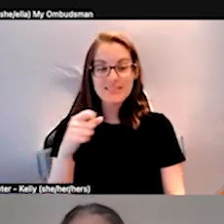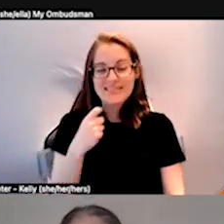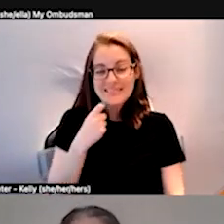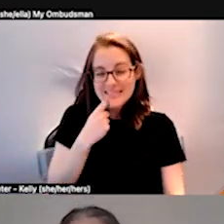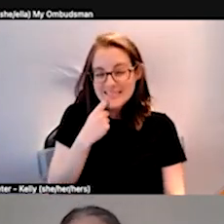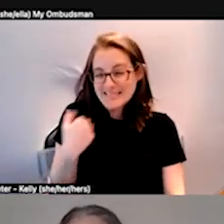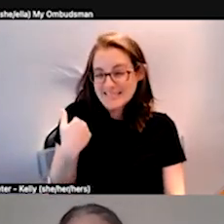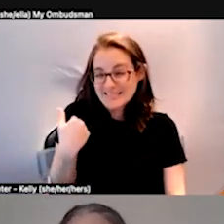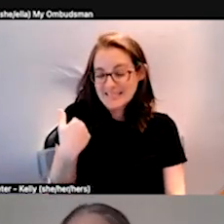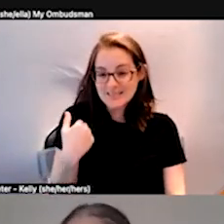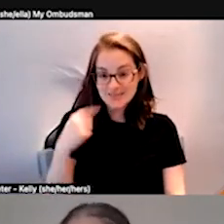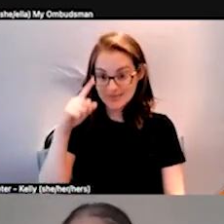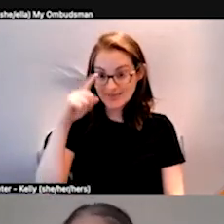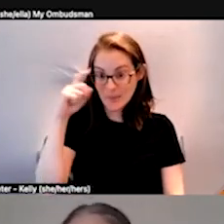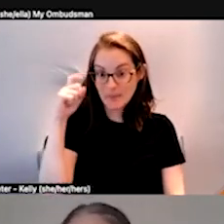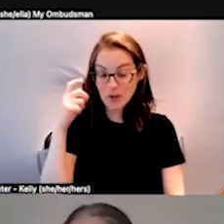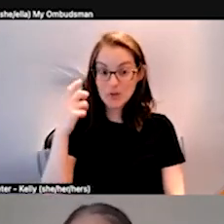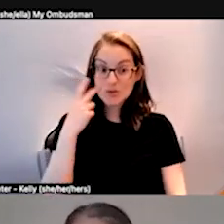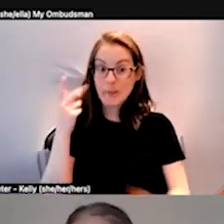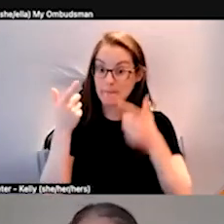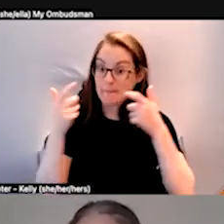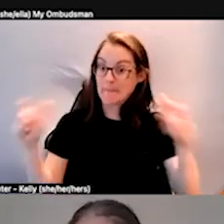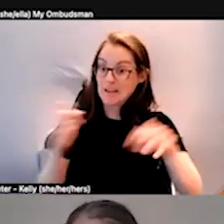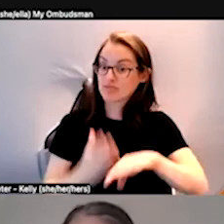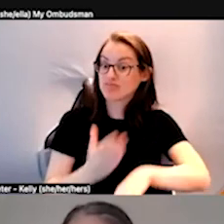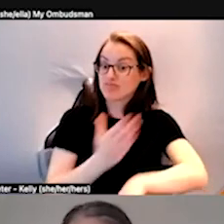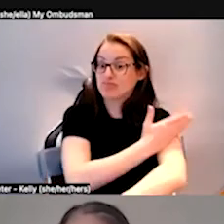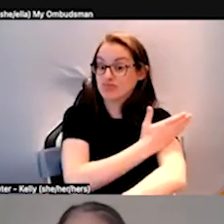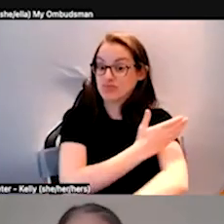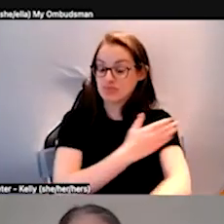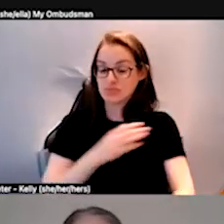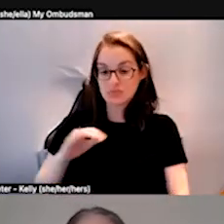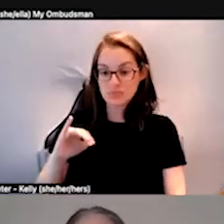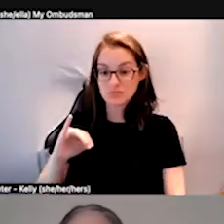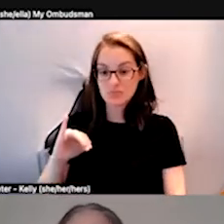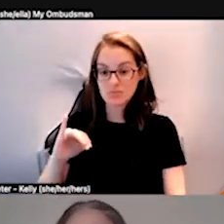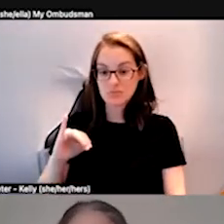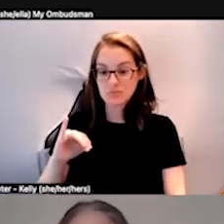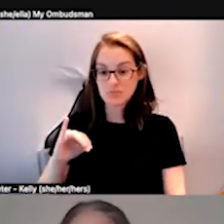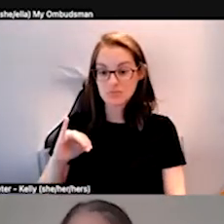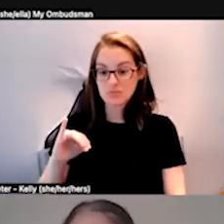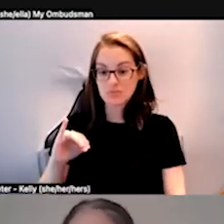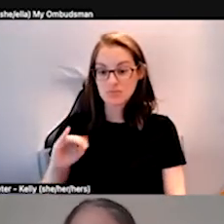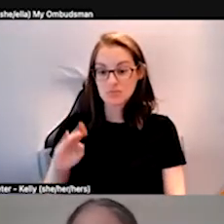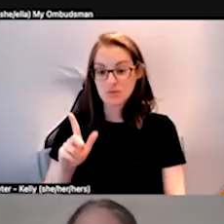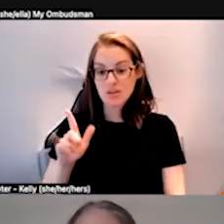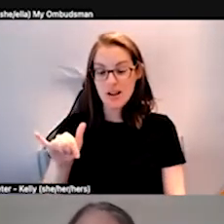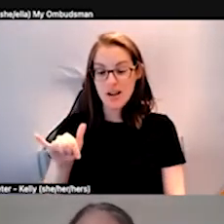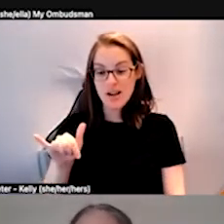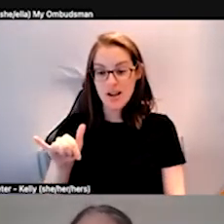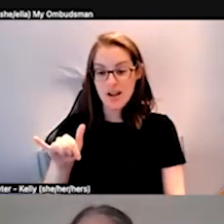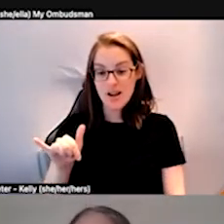really major step forward this past summer in July. It was a bill that was, I believe,